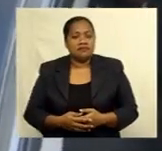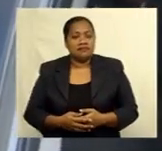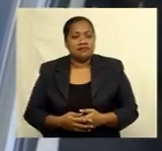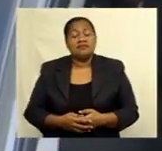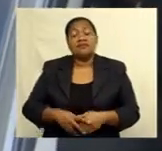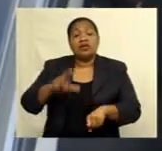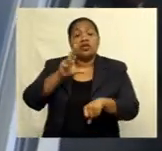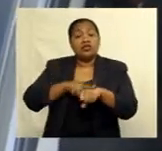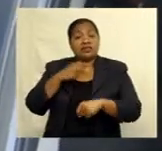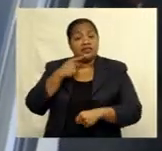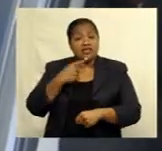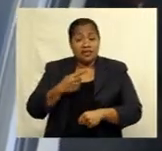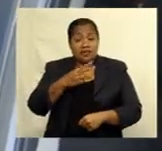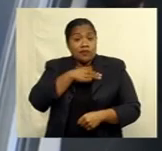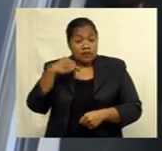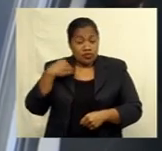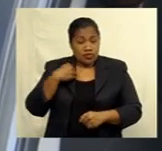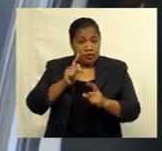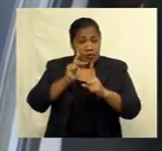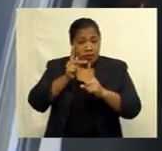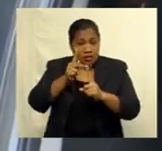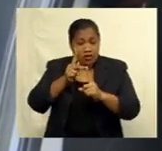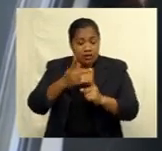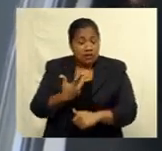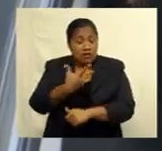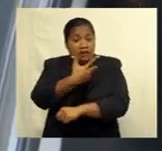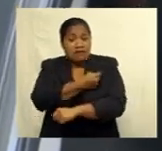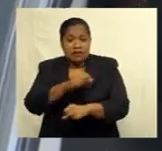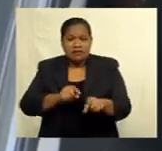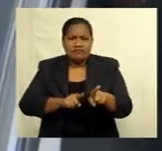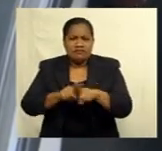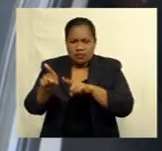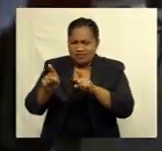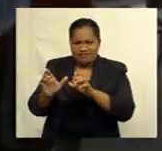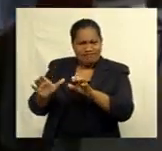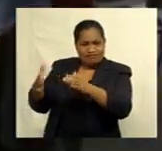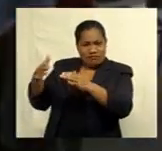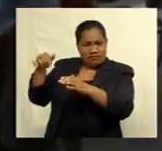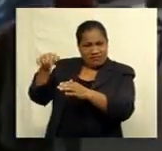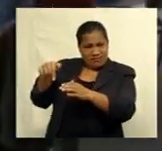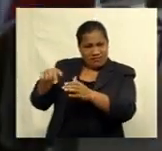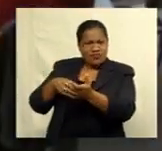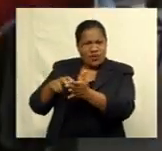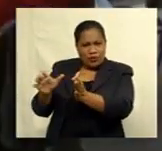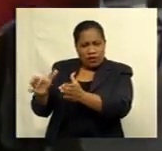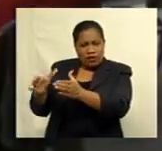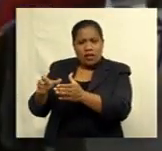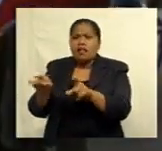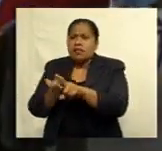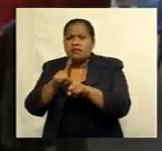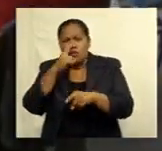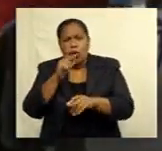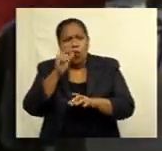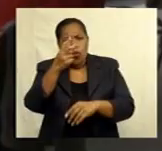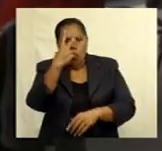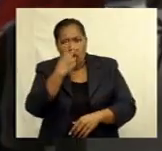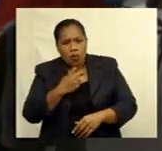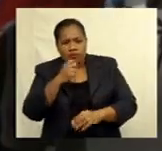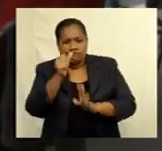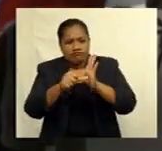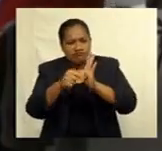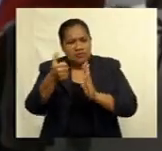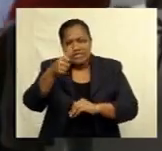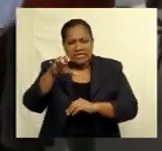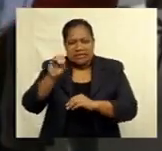says the ministry's priority in vaccinating the most vulnerable subgroups, such as people older than 60, pregnant